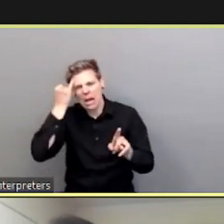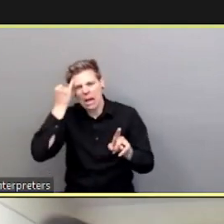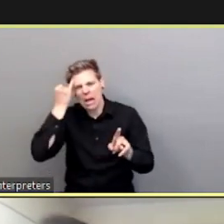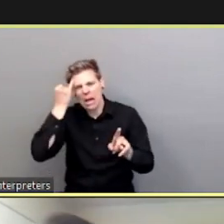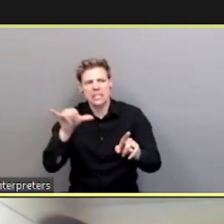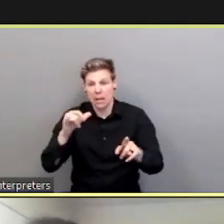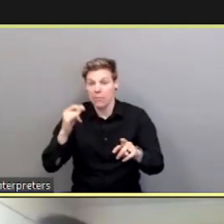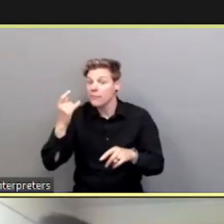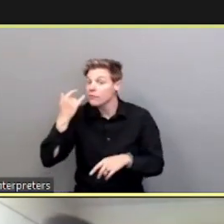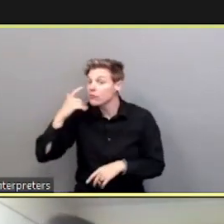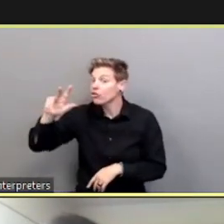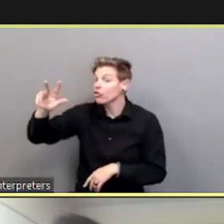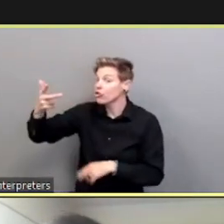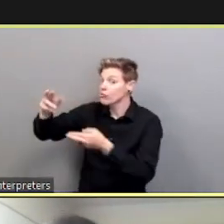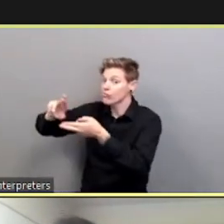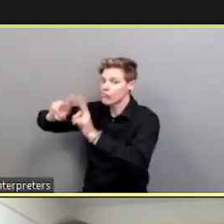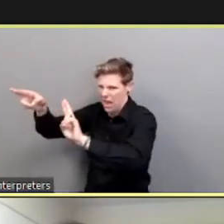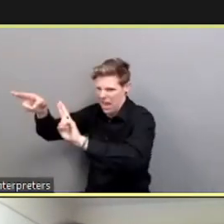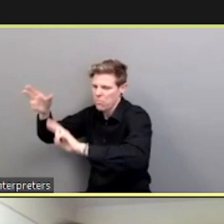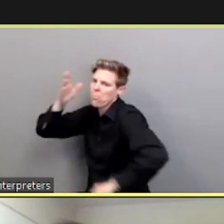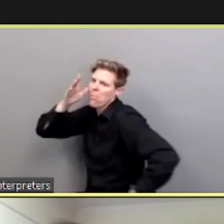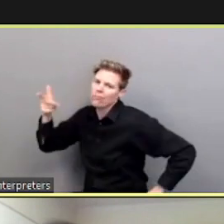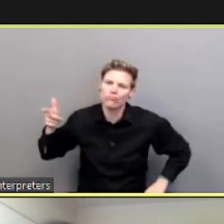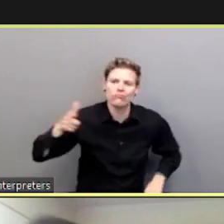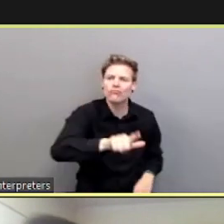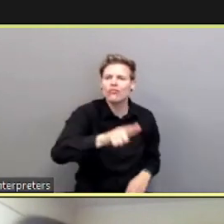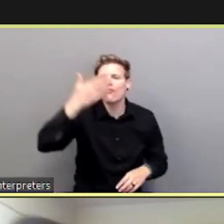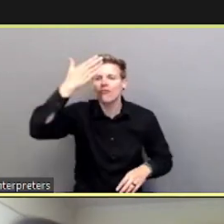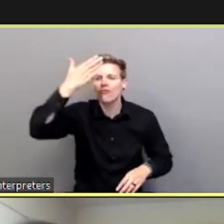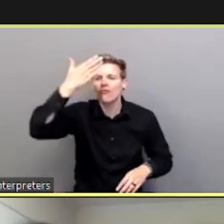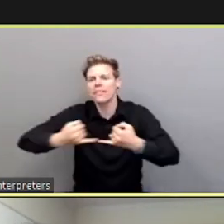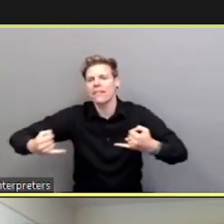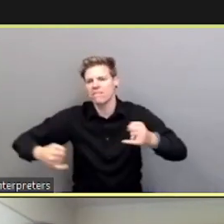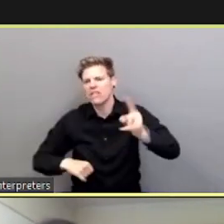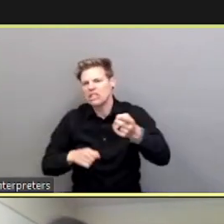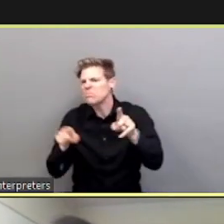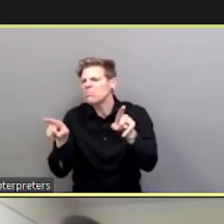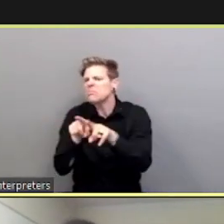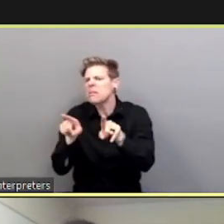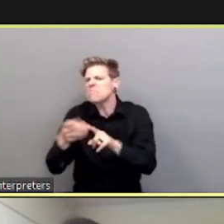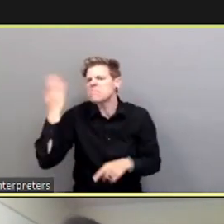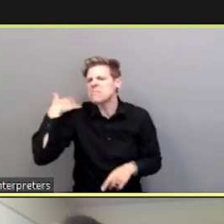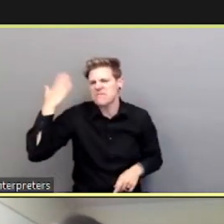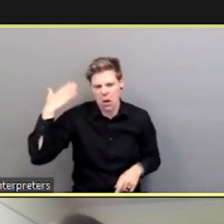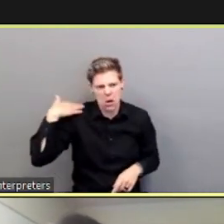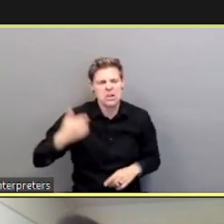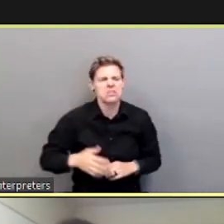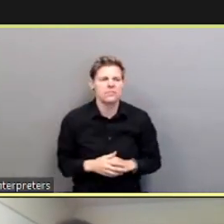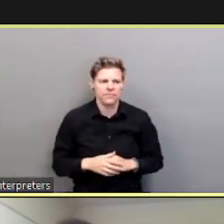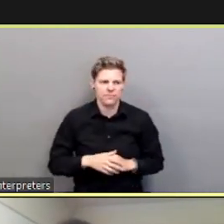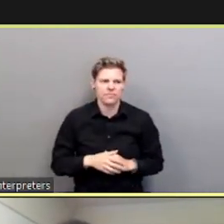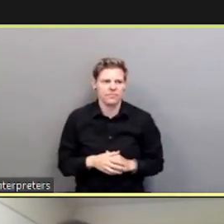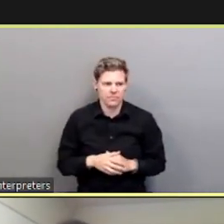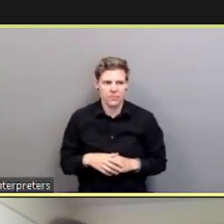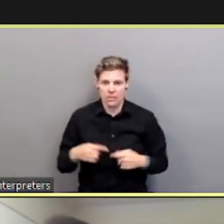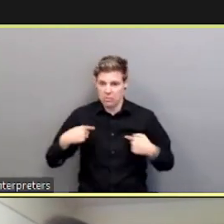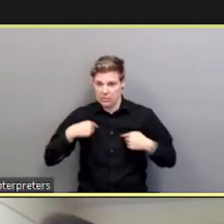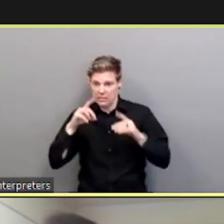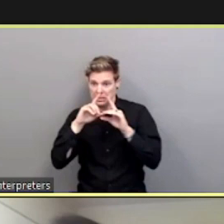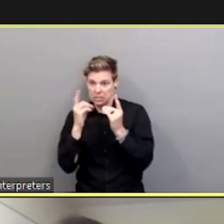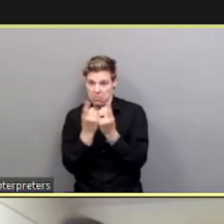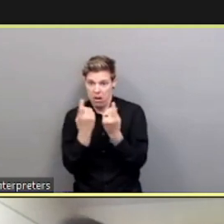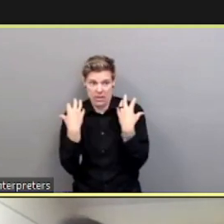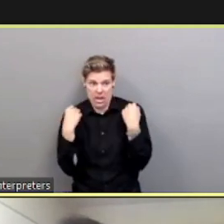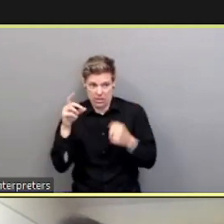forward. It's just roughly that's what it looks like. But just so you know, at the DOH, we're planning, we're getting ready. Our